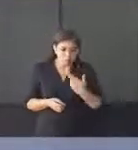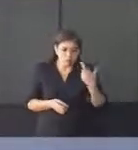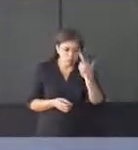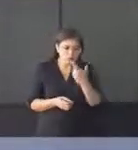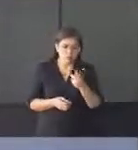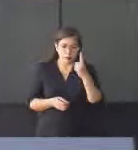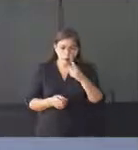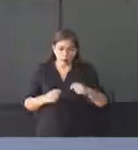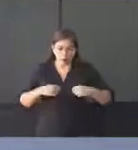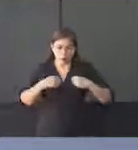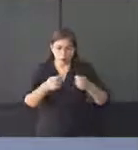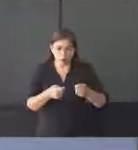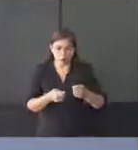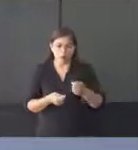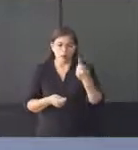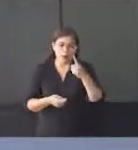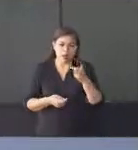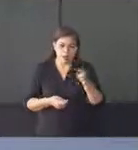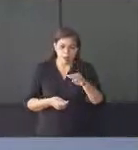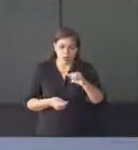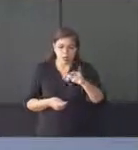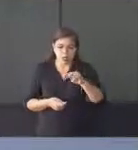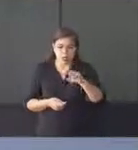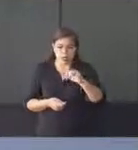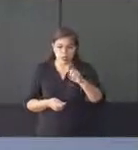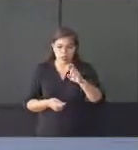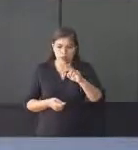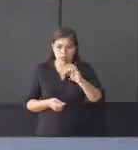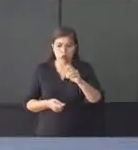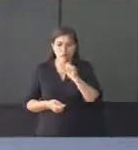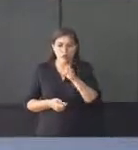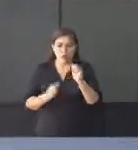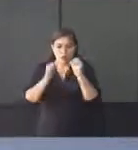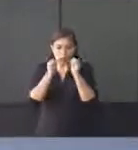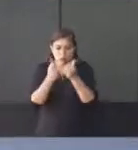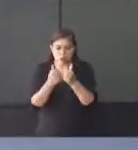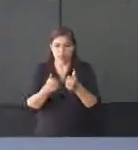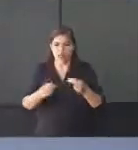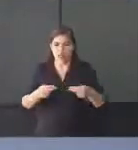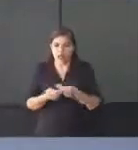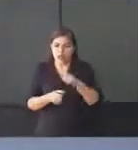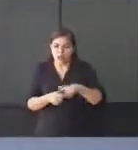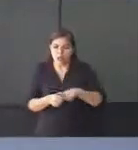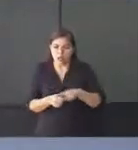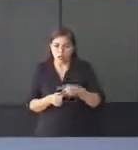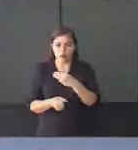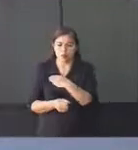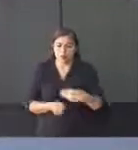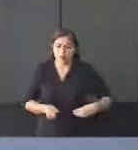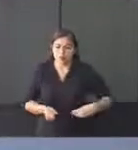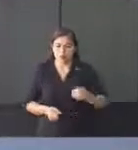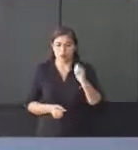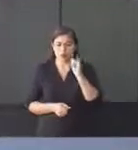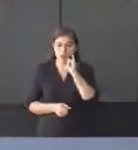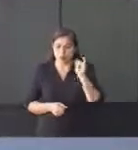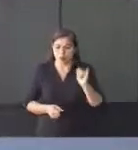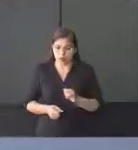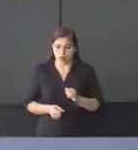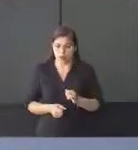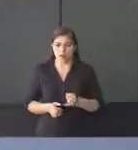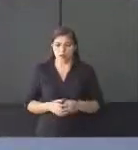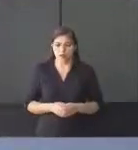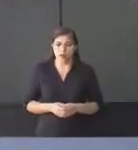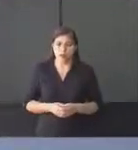organized by the Central Service, which this is assigned by the Department of the Interior, by the National Association of Italian